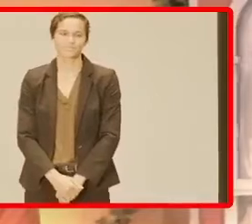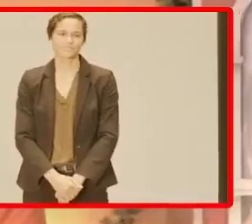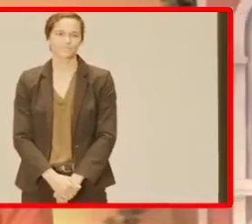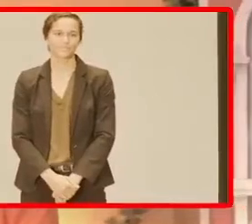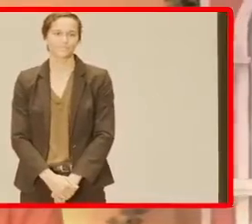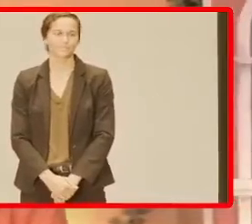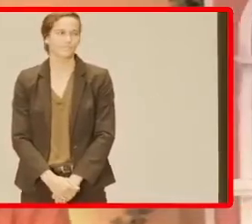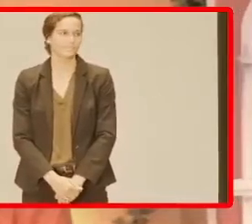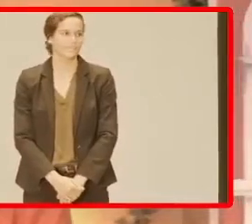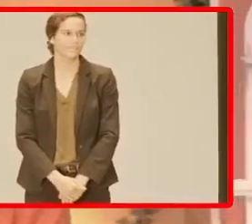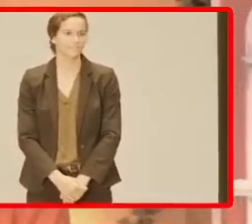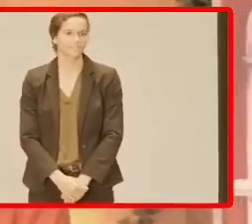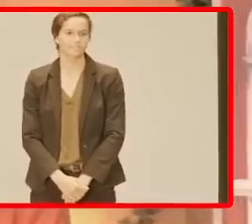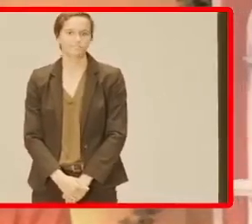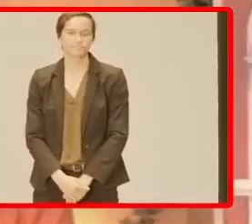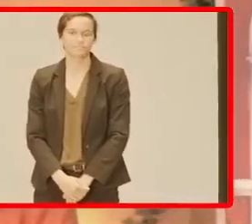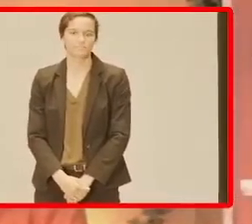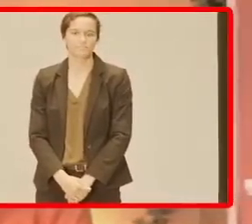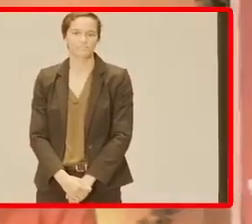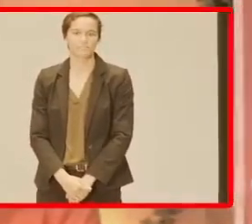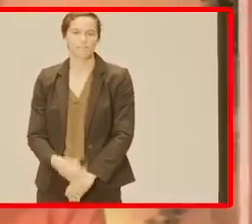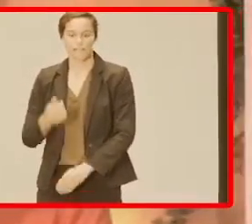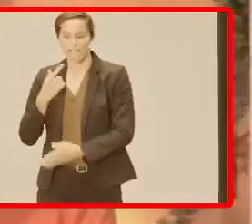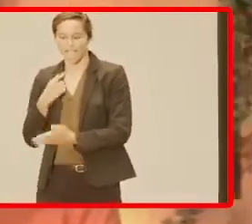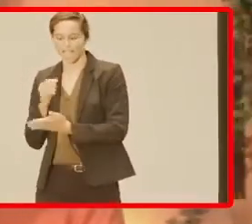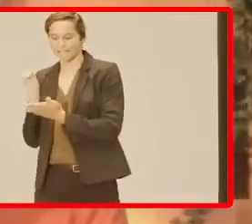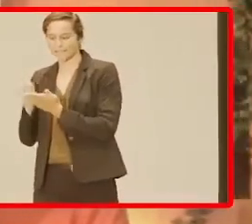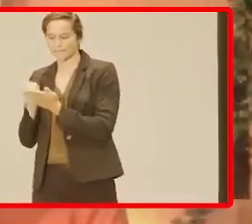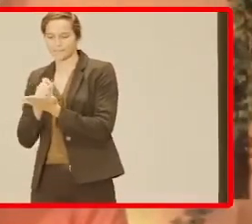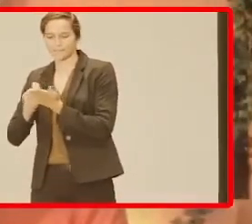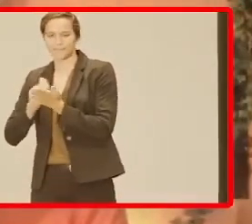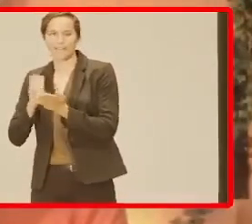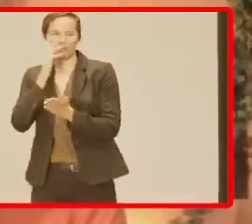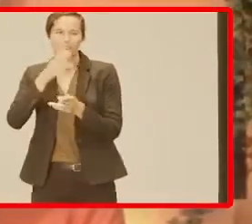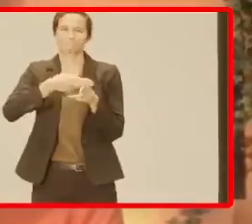I made some notes and I'll be quick.